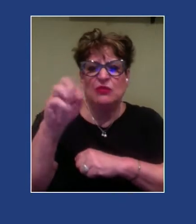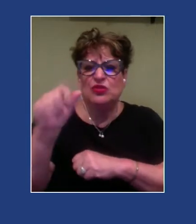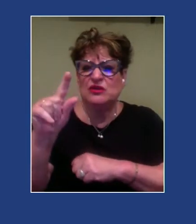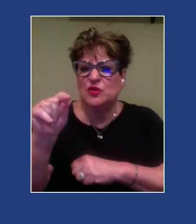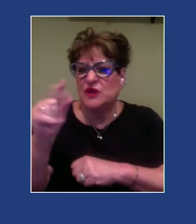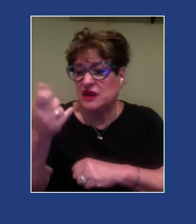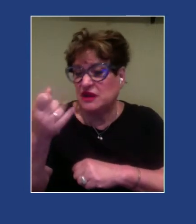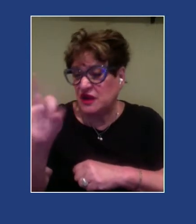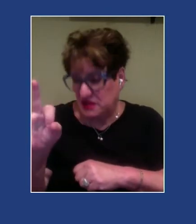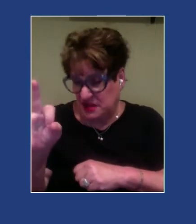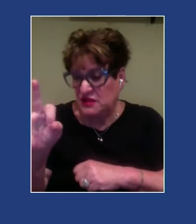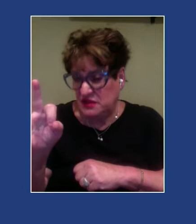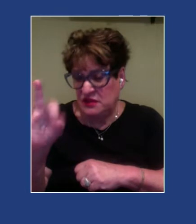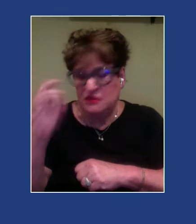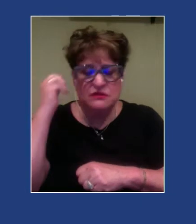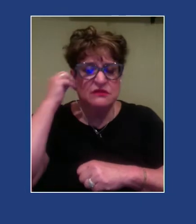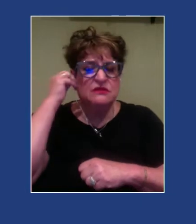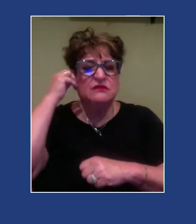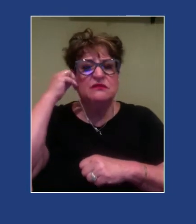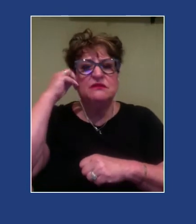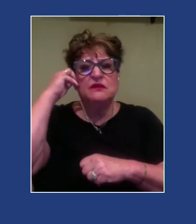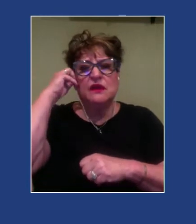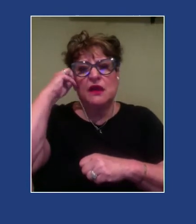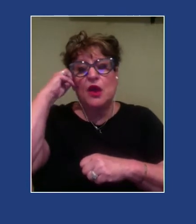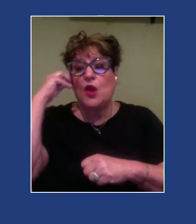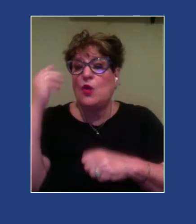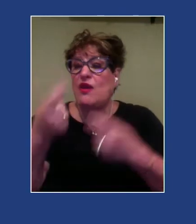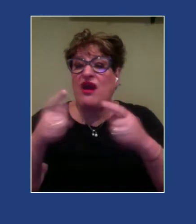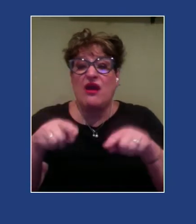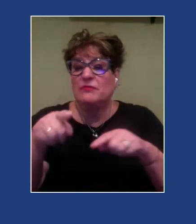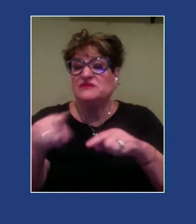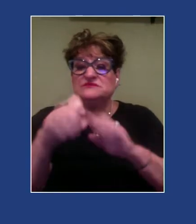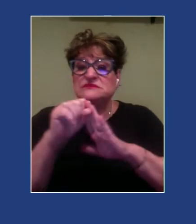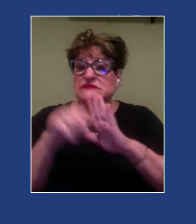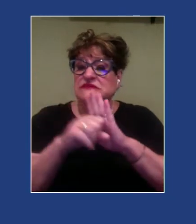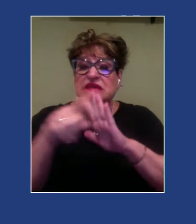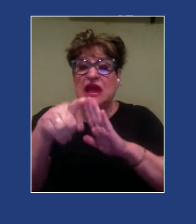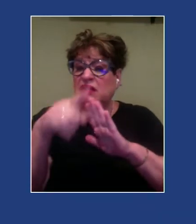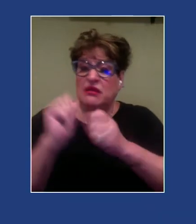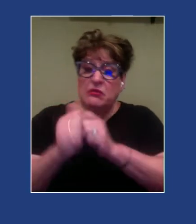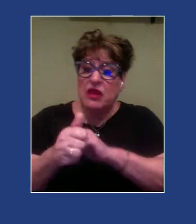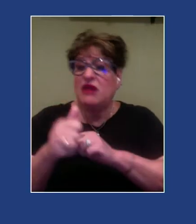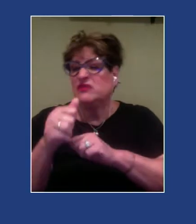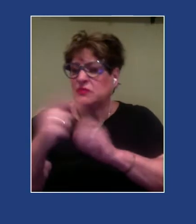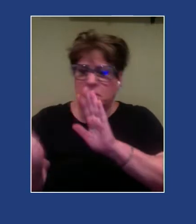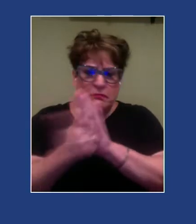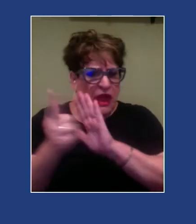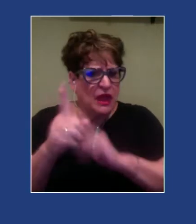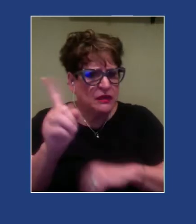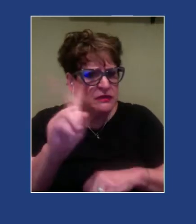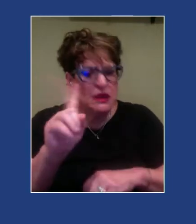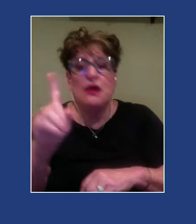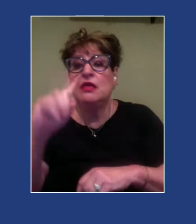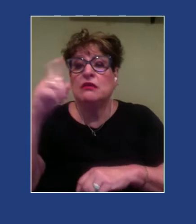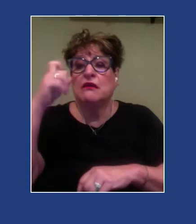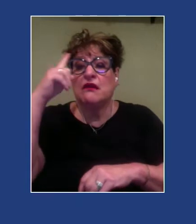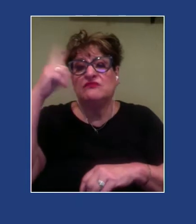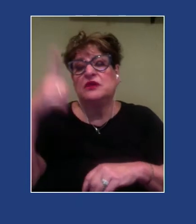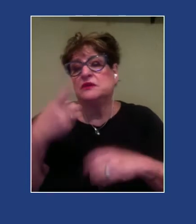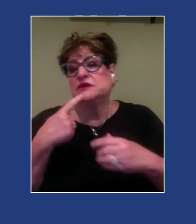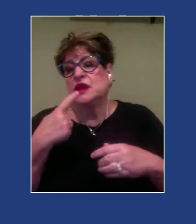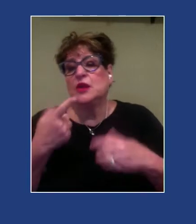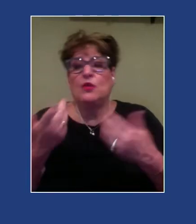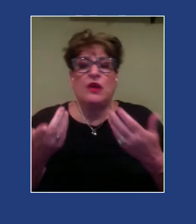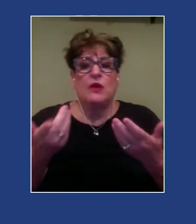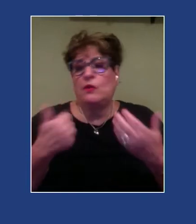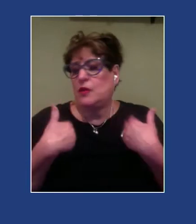several years. And what often happens is that the state house, for example, will pass a ban, and then the governor may say, well, we don't have